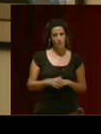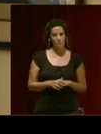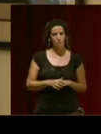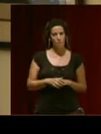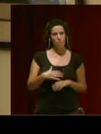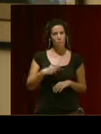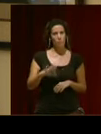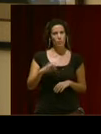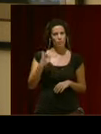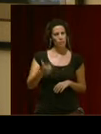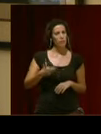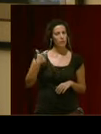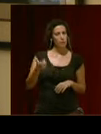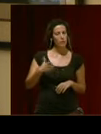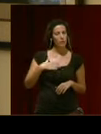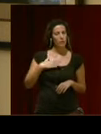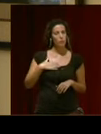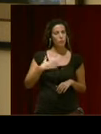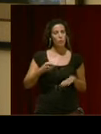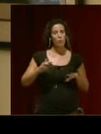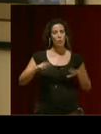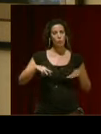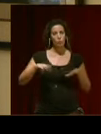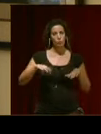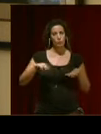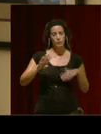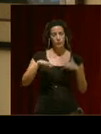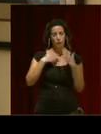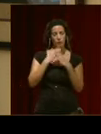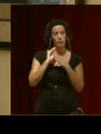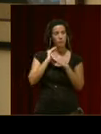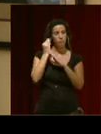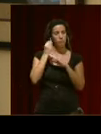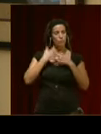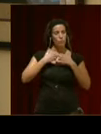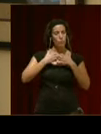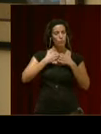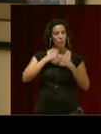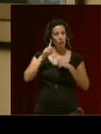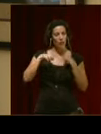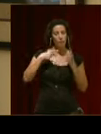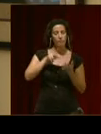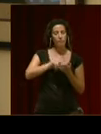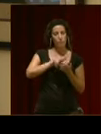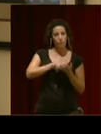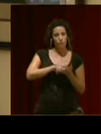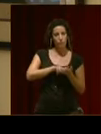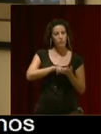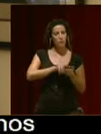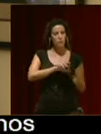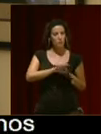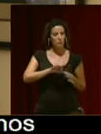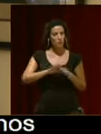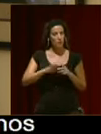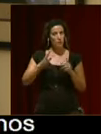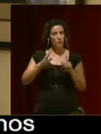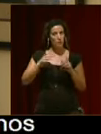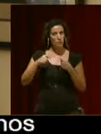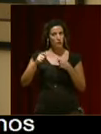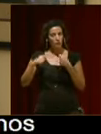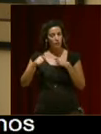we've had with another product that's already being sold by a company. It took us about 8 months to obtain a